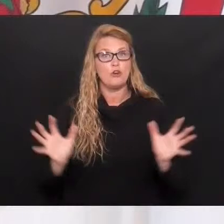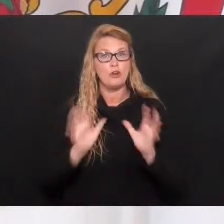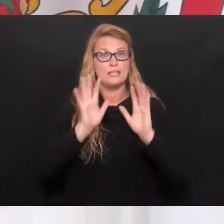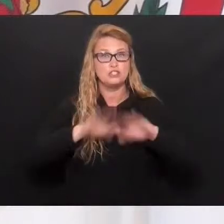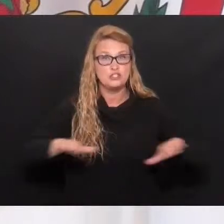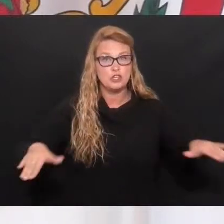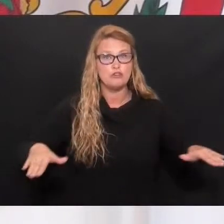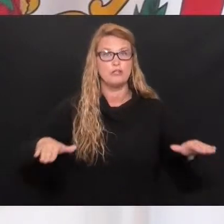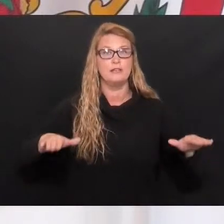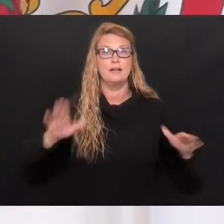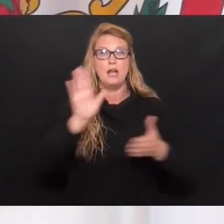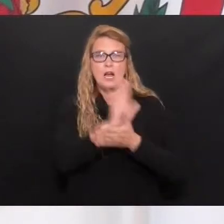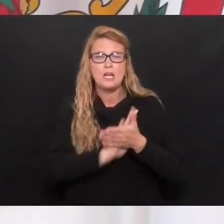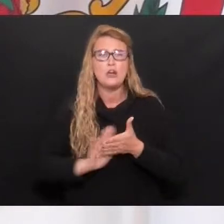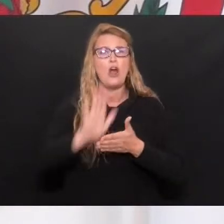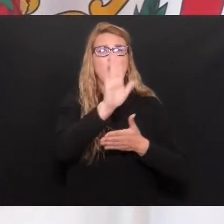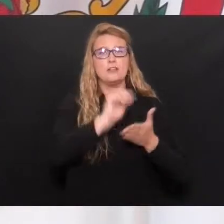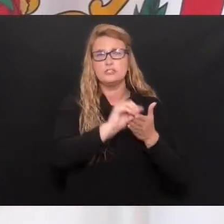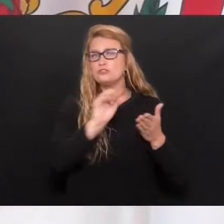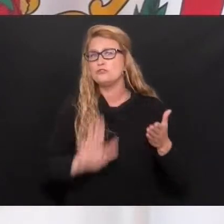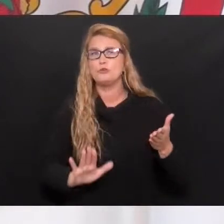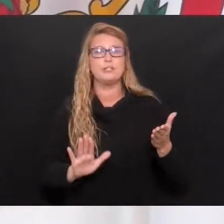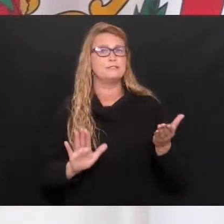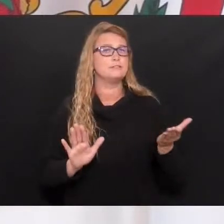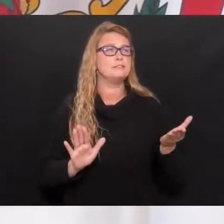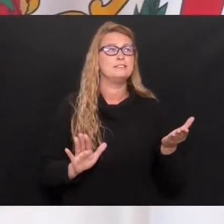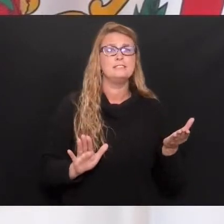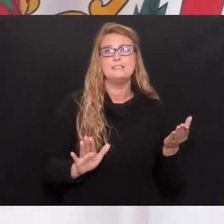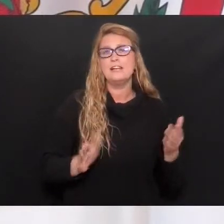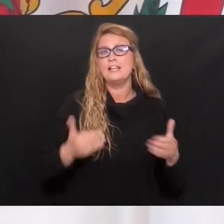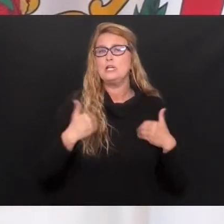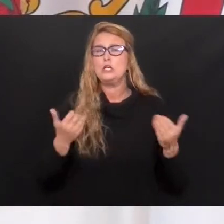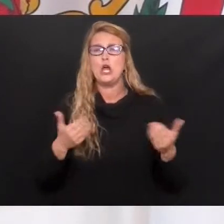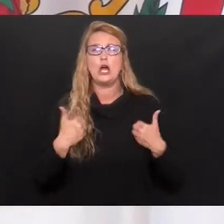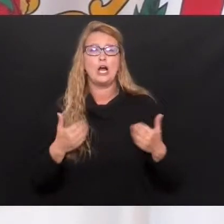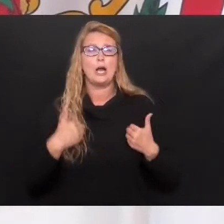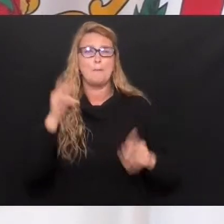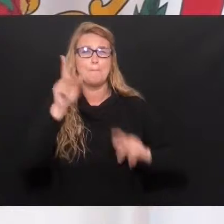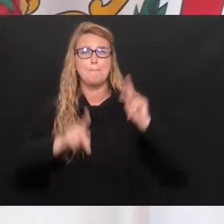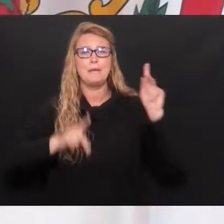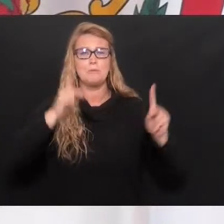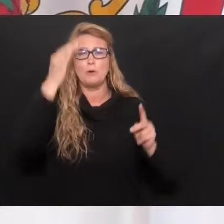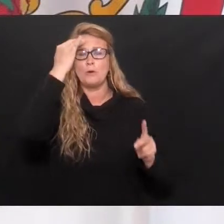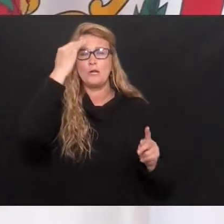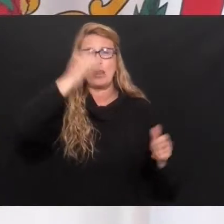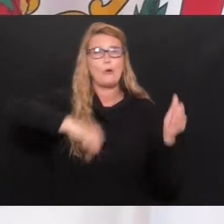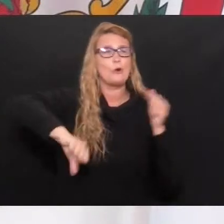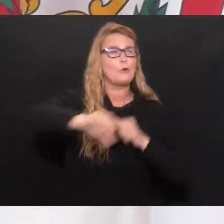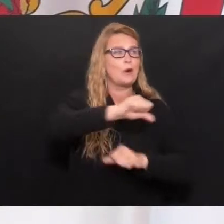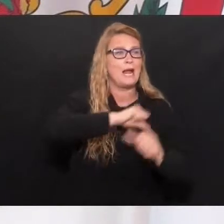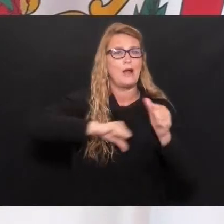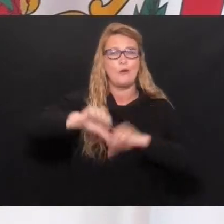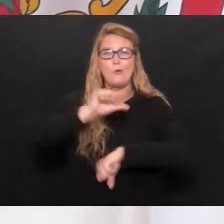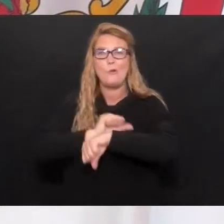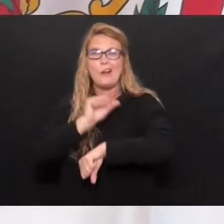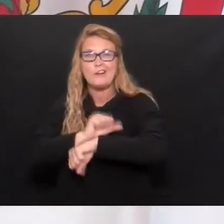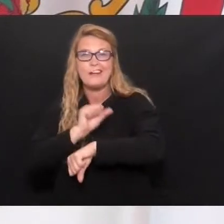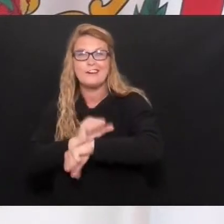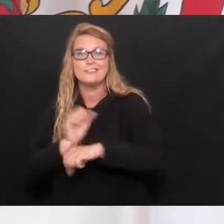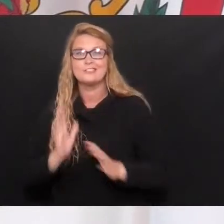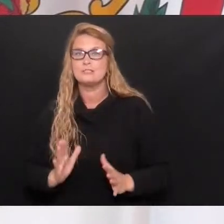the college students, the absolutely very young that you know that are around you, that are workers.